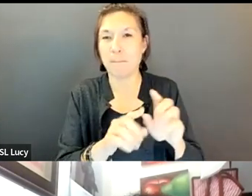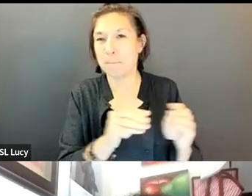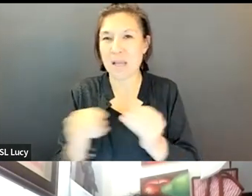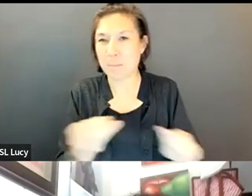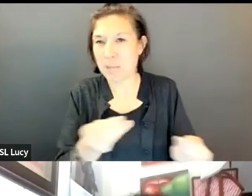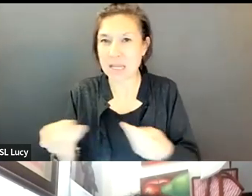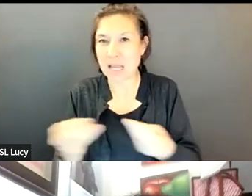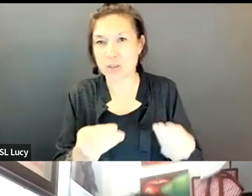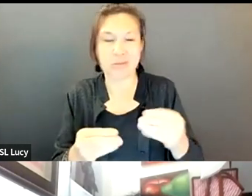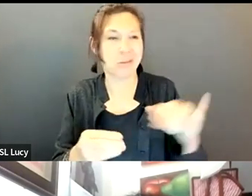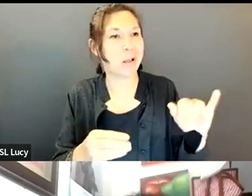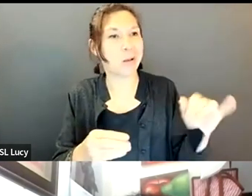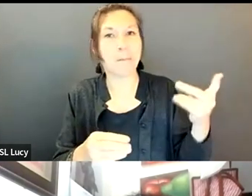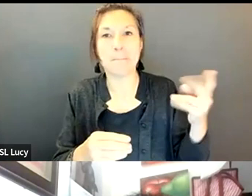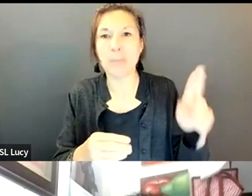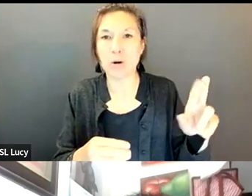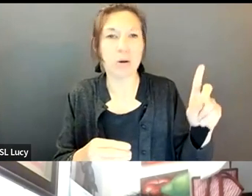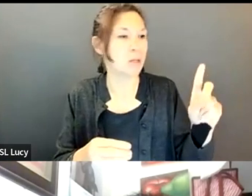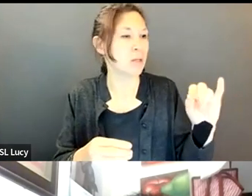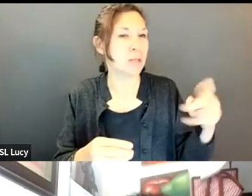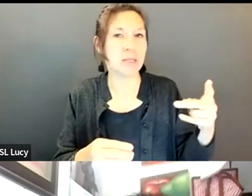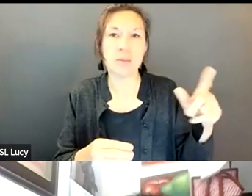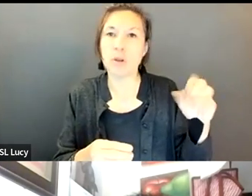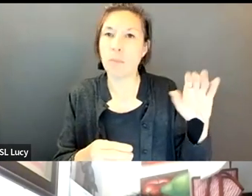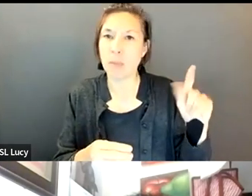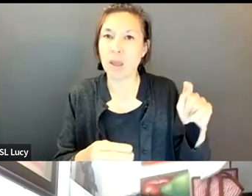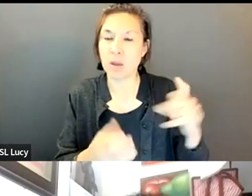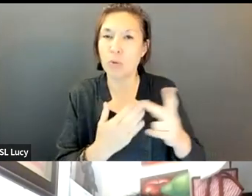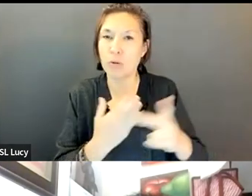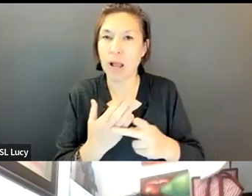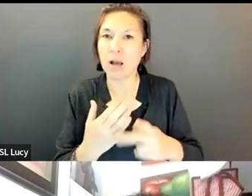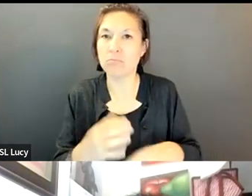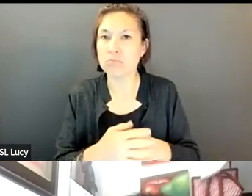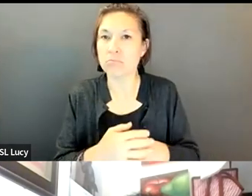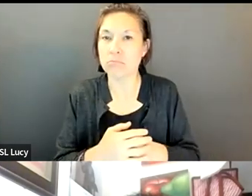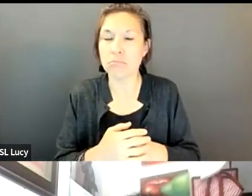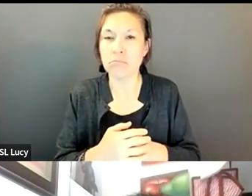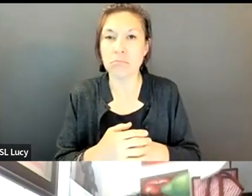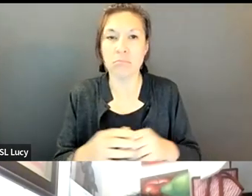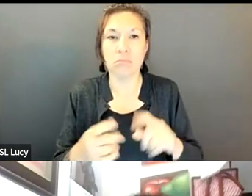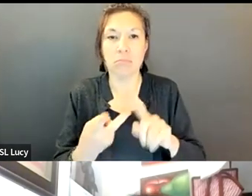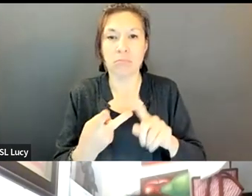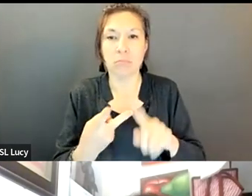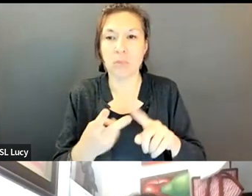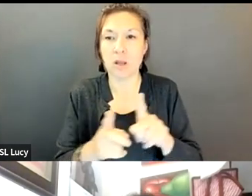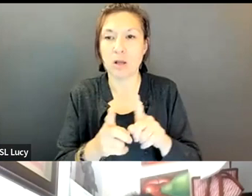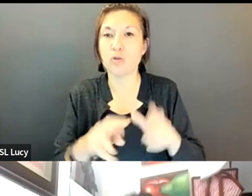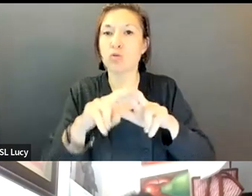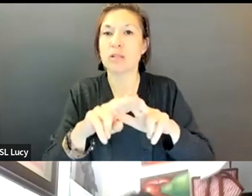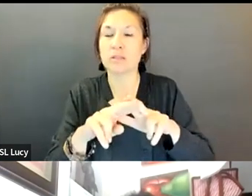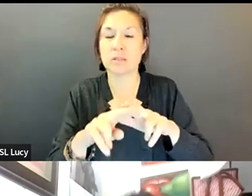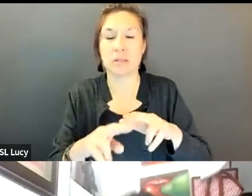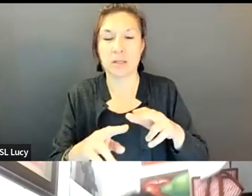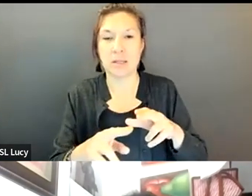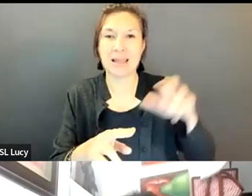Diplomat program um and we're also looking at expanding our anti-bullying ambassadors program